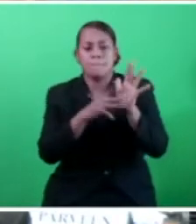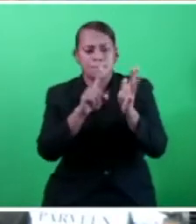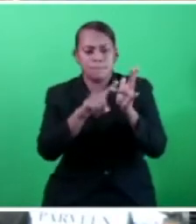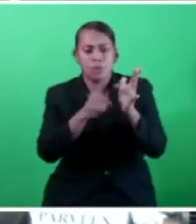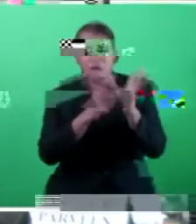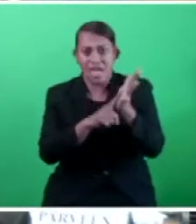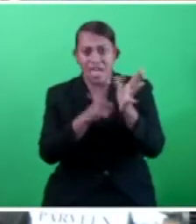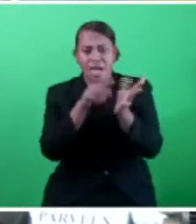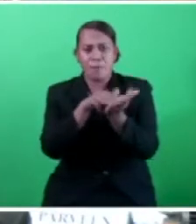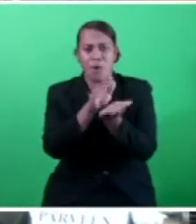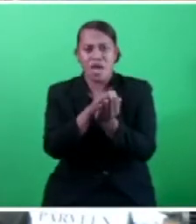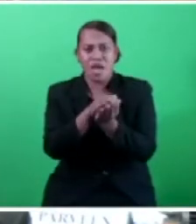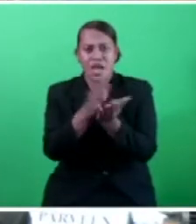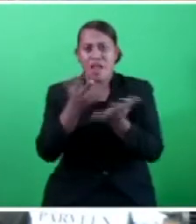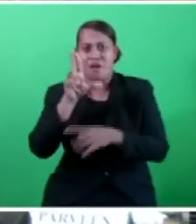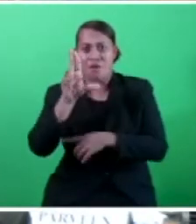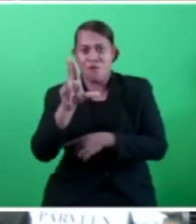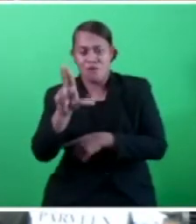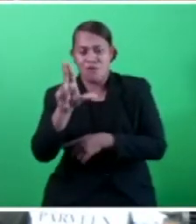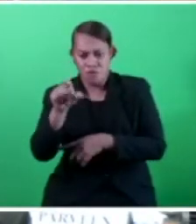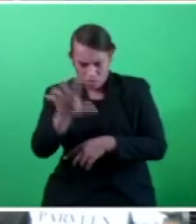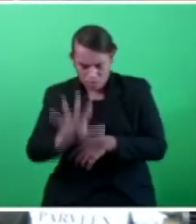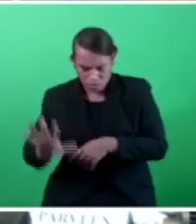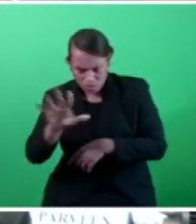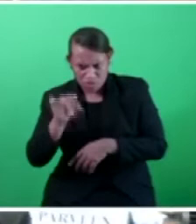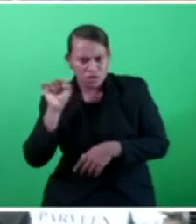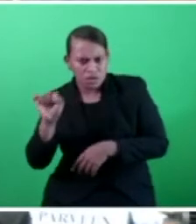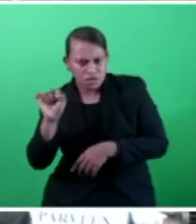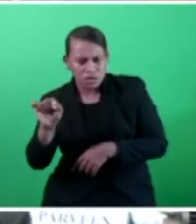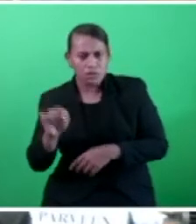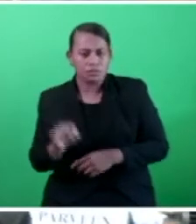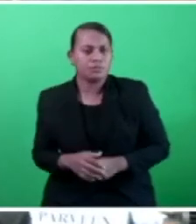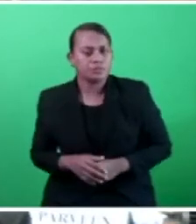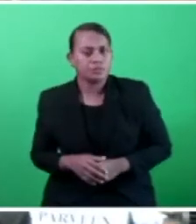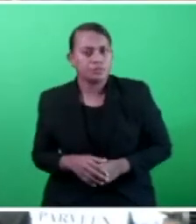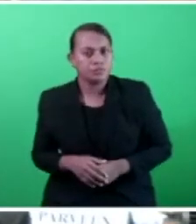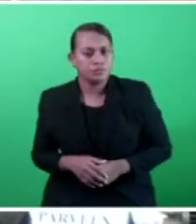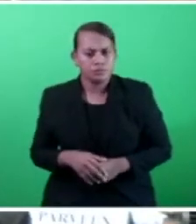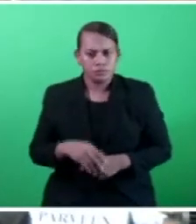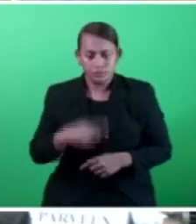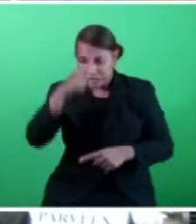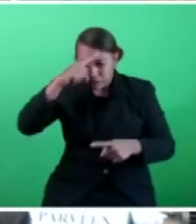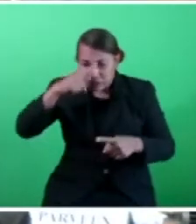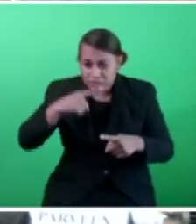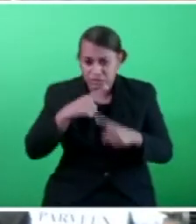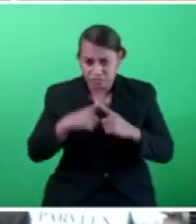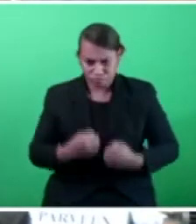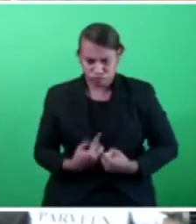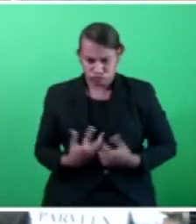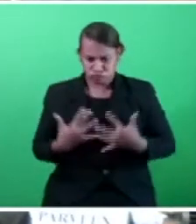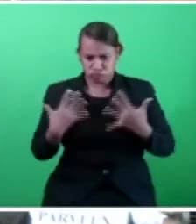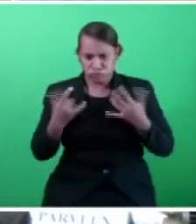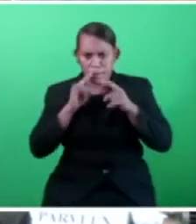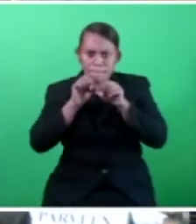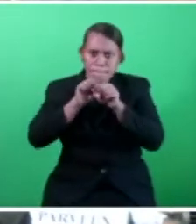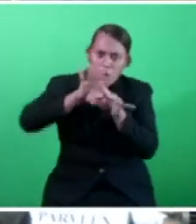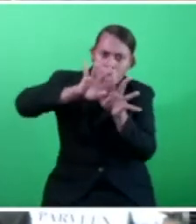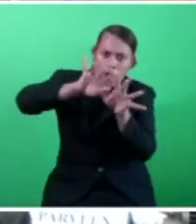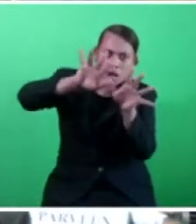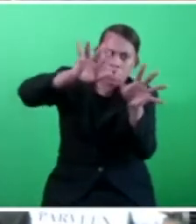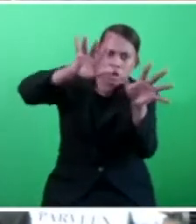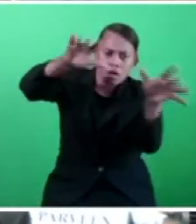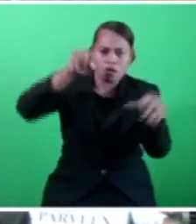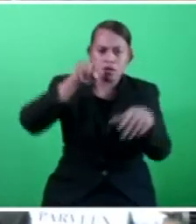said Moala. The odds of infected Fijians surviving would plummet. We simply do not have